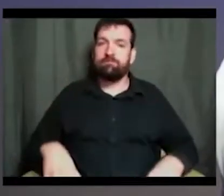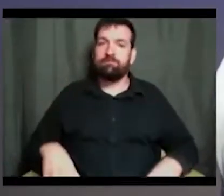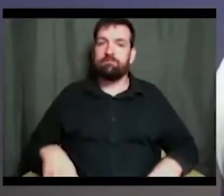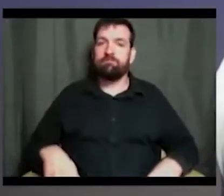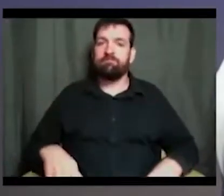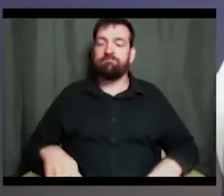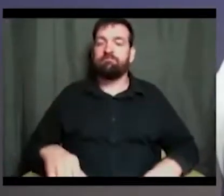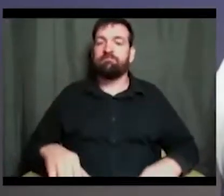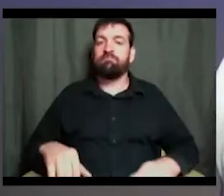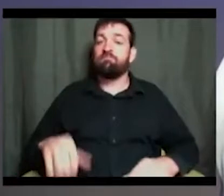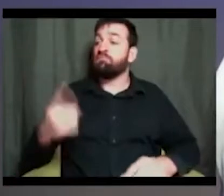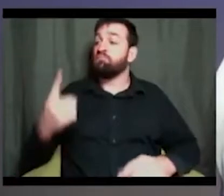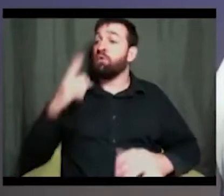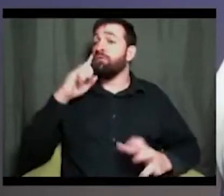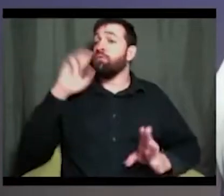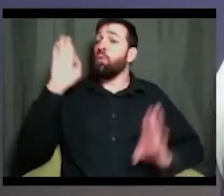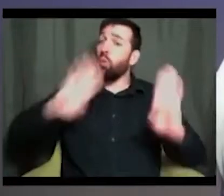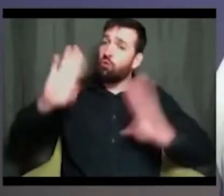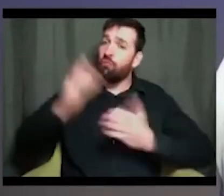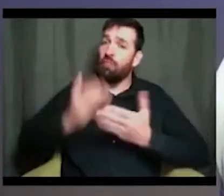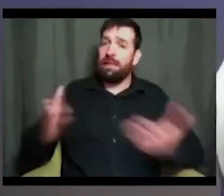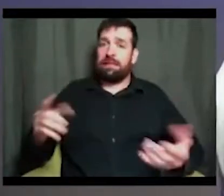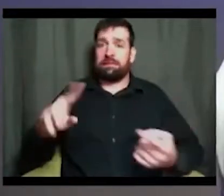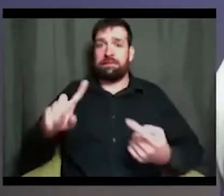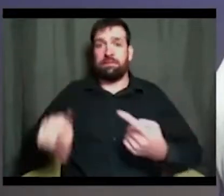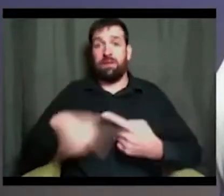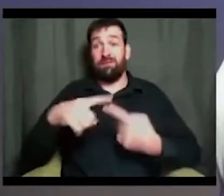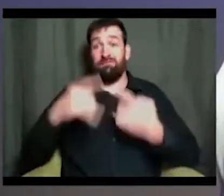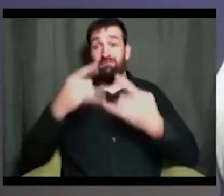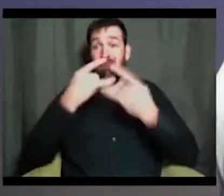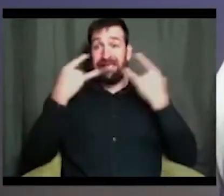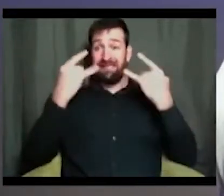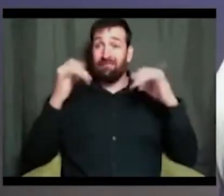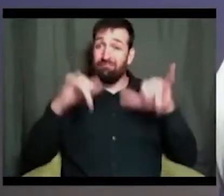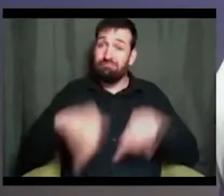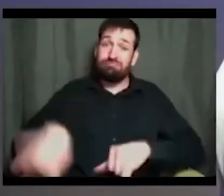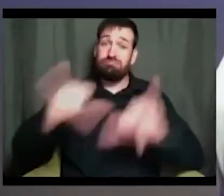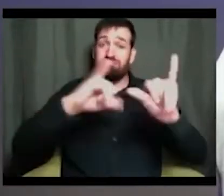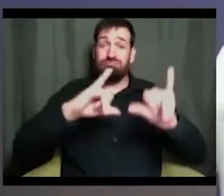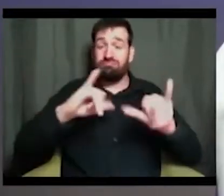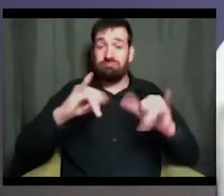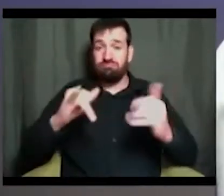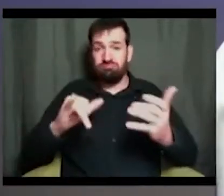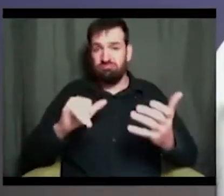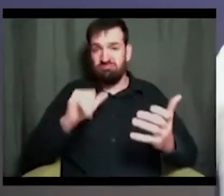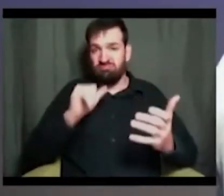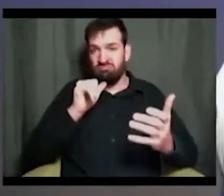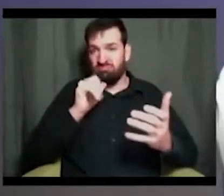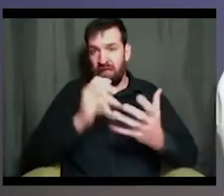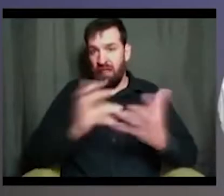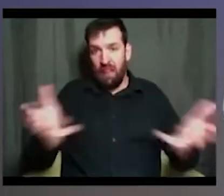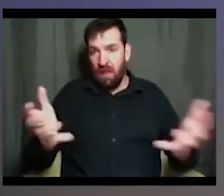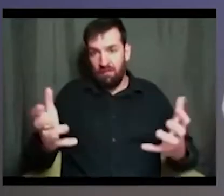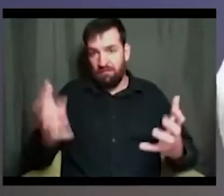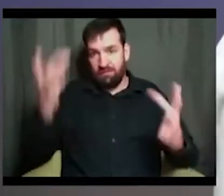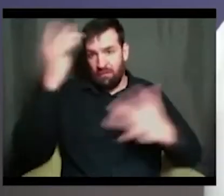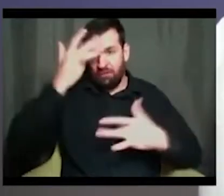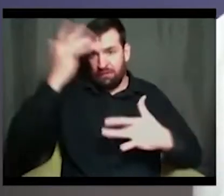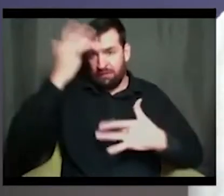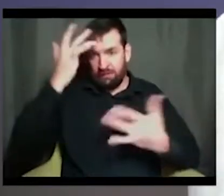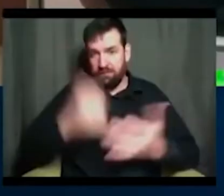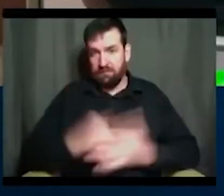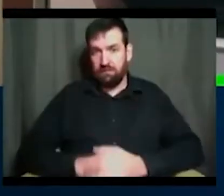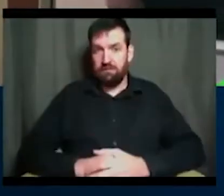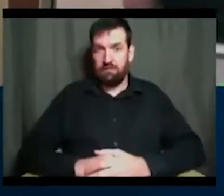wonderful things when, masking was pretty universal, we really didn't see a lot of just general illness, when we went